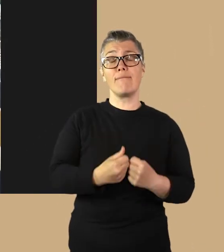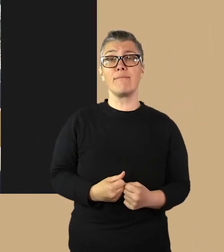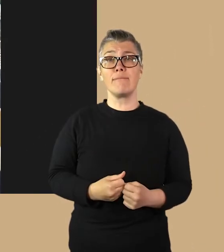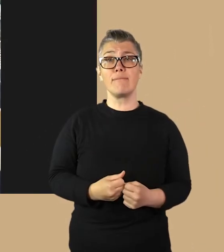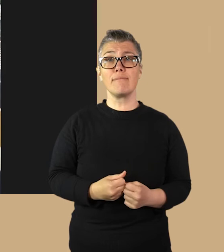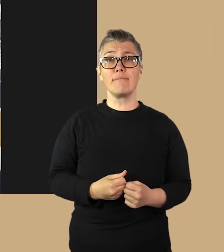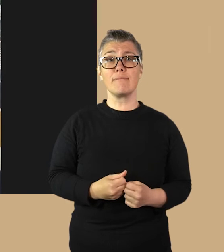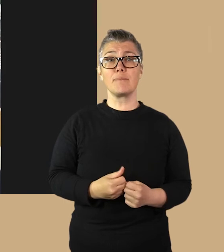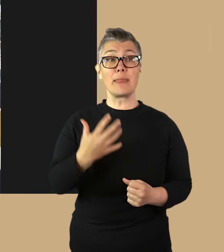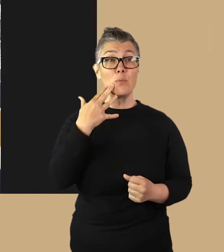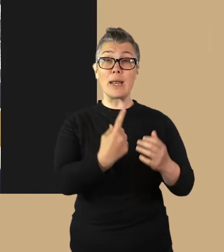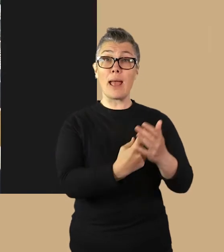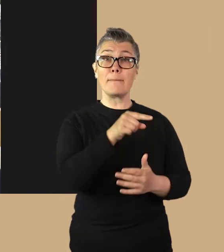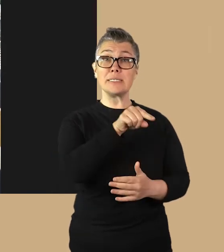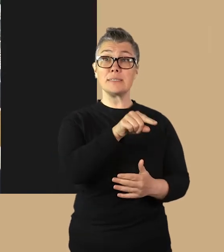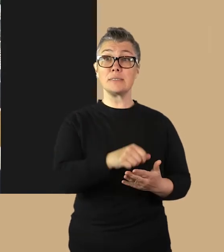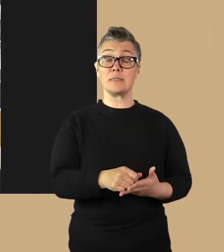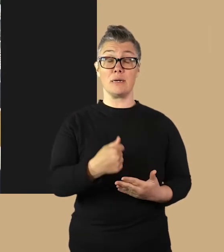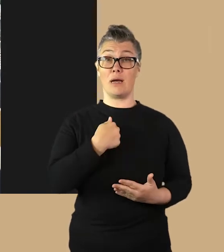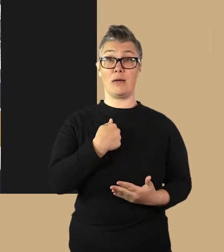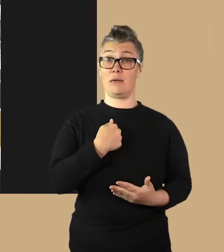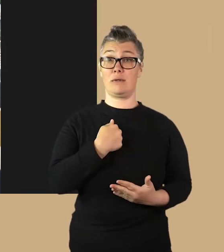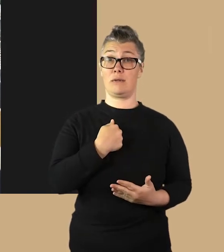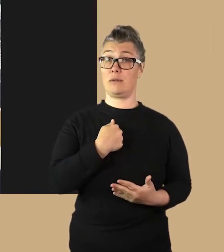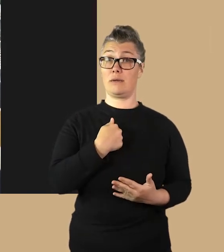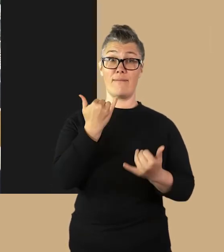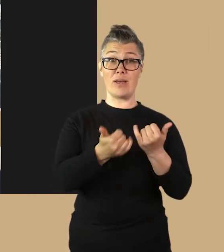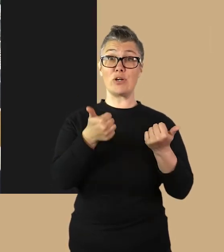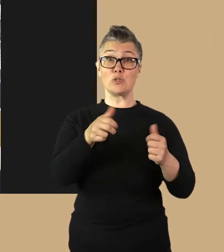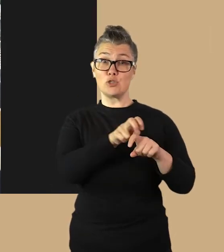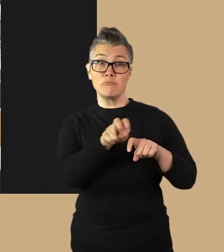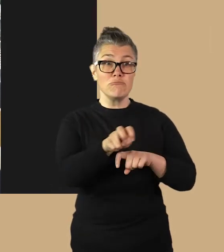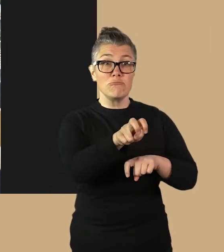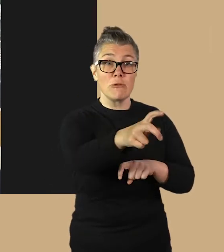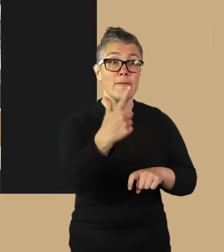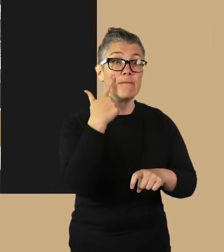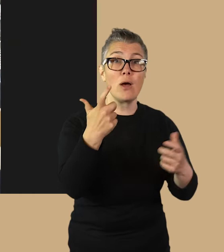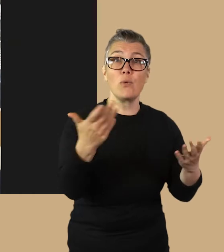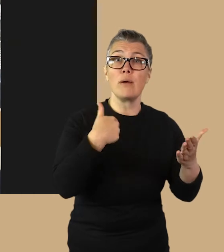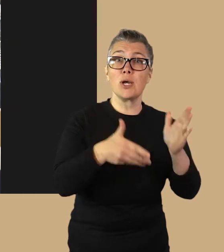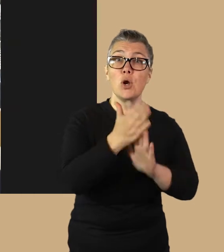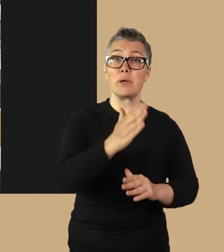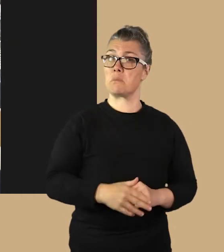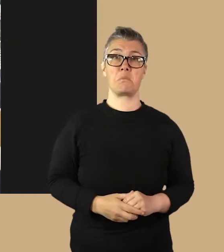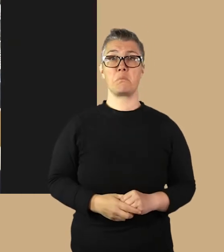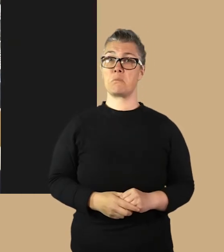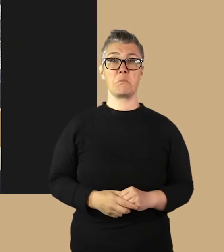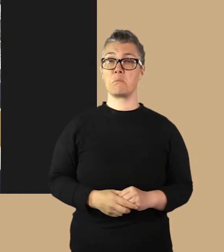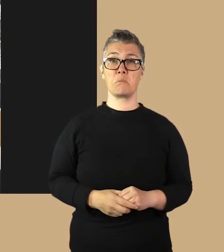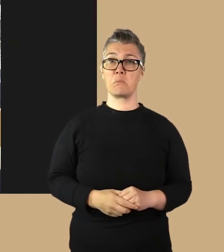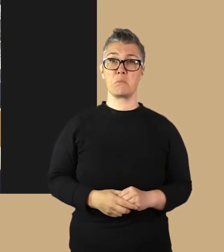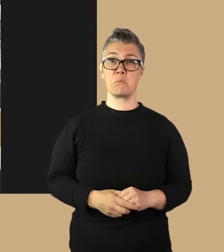When that happens, I'm actually not that good at navigating because I don't usually do